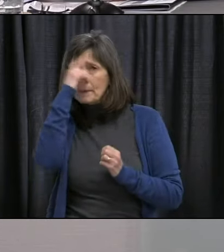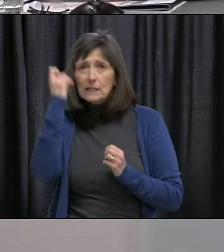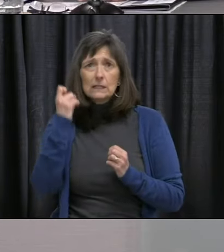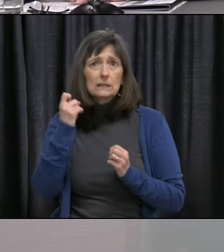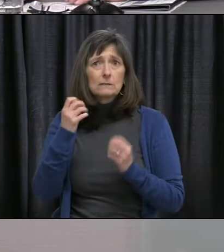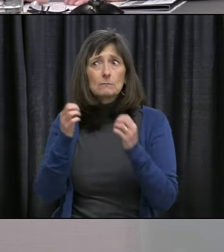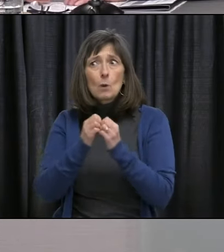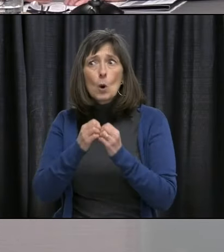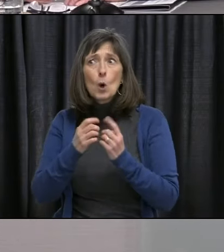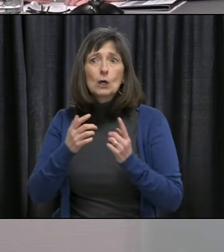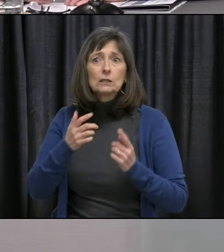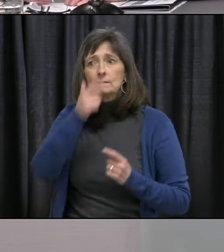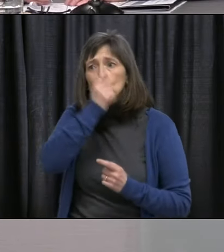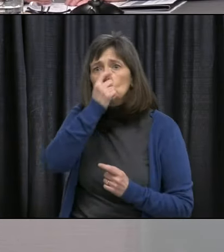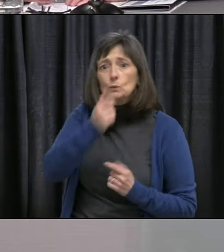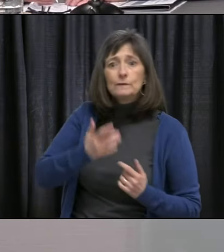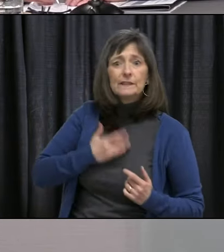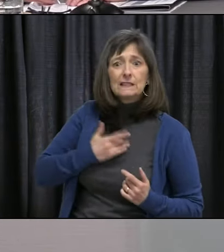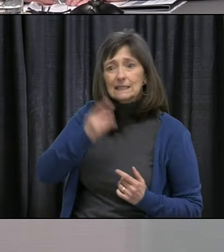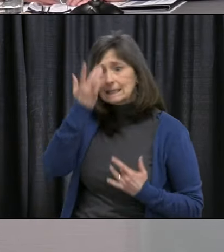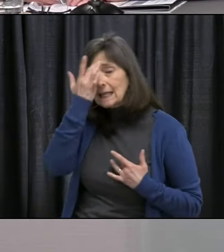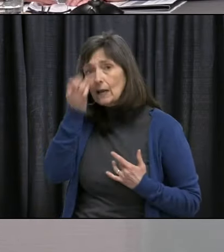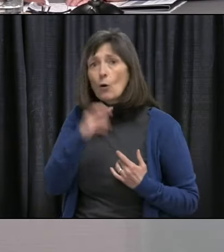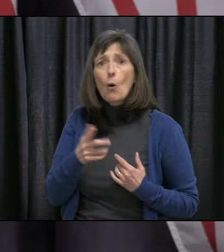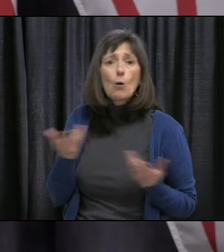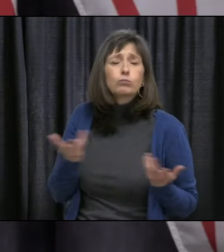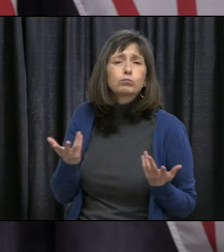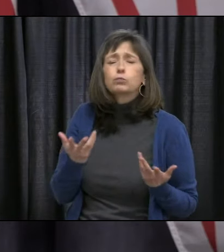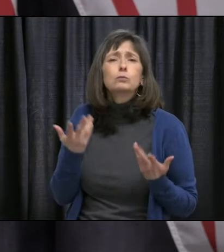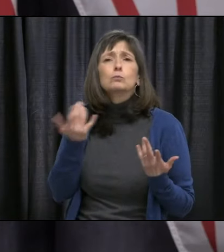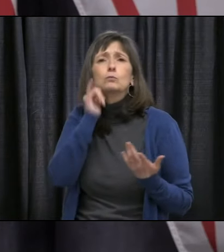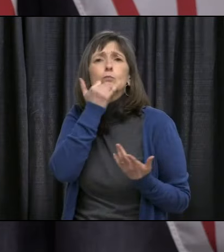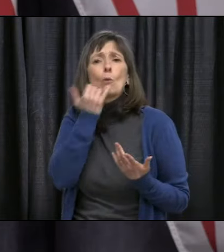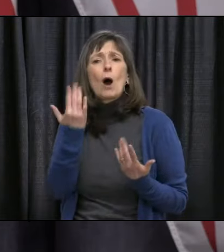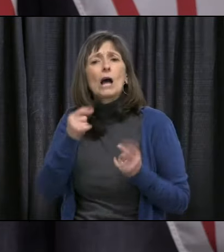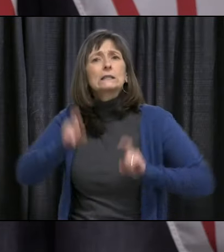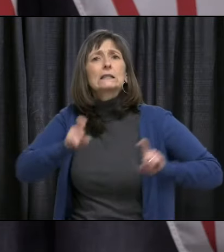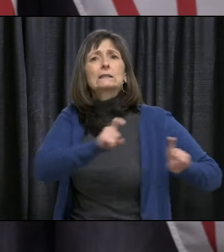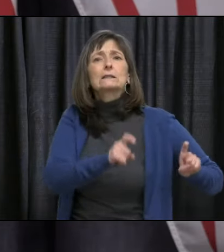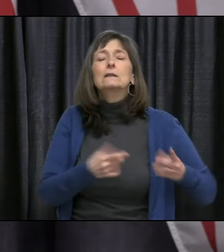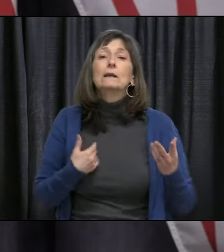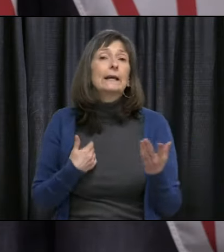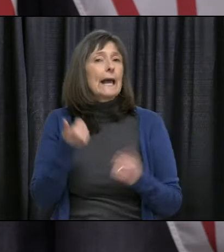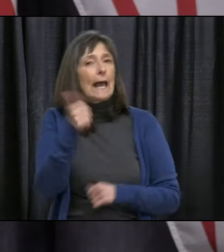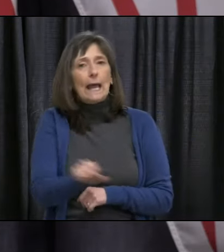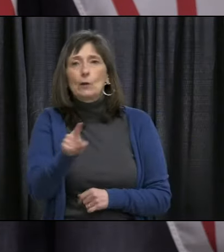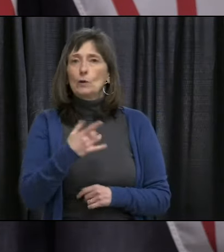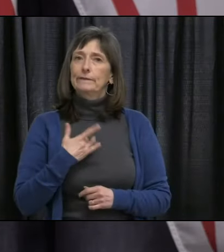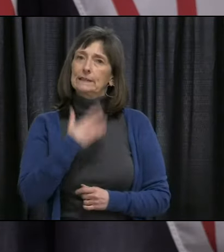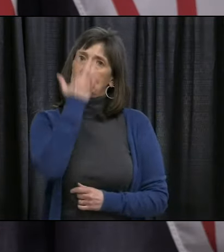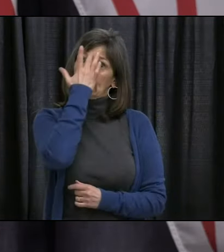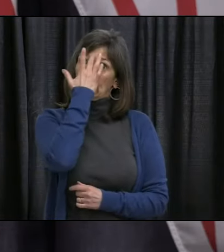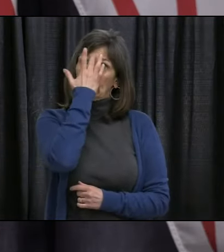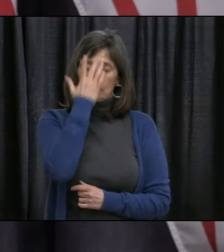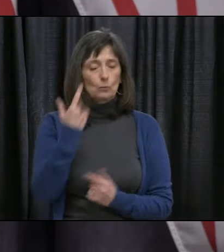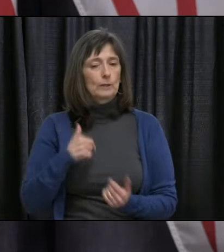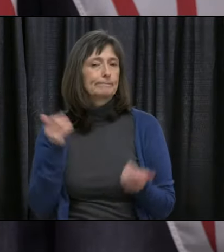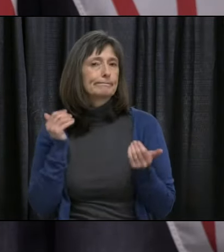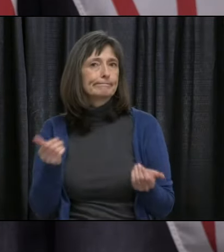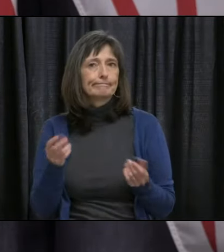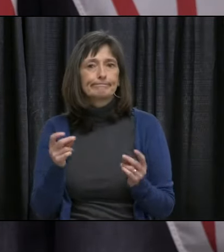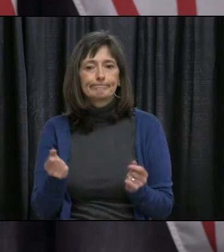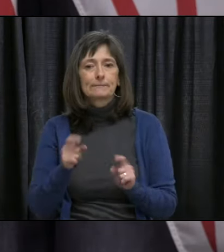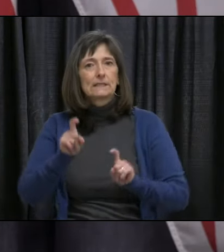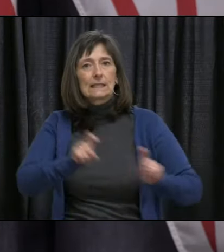lag somewhere else in the system? No, that's anyone who's coming forward with symptoms is getting tested as quickly as possible.